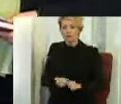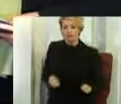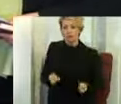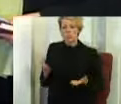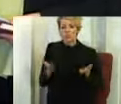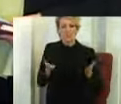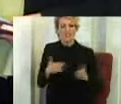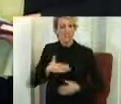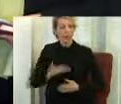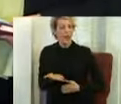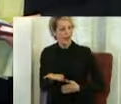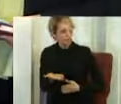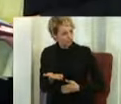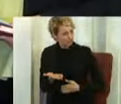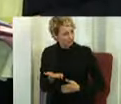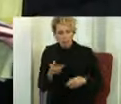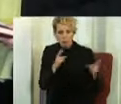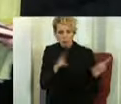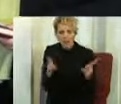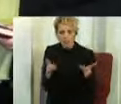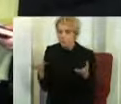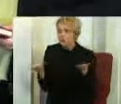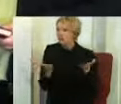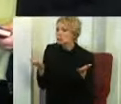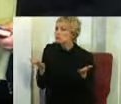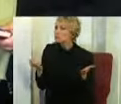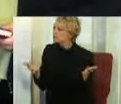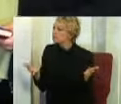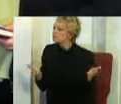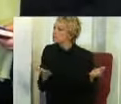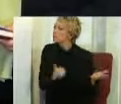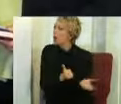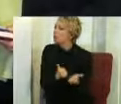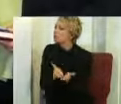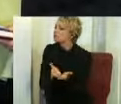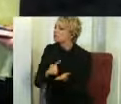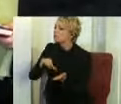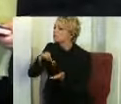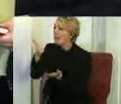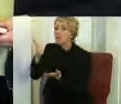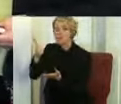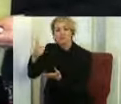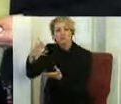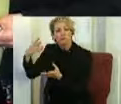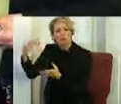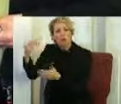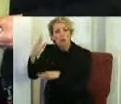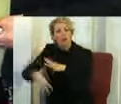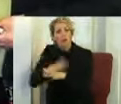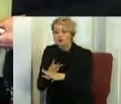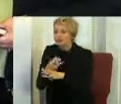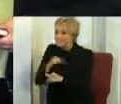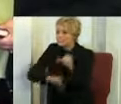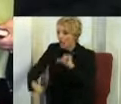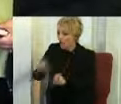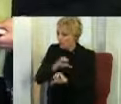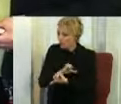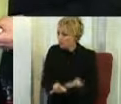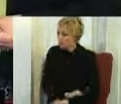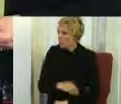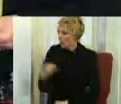to and getting ready to be able to be of service and ministry to the world and to one another. And so we have